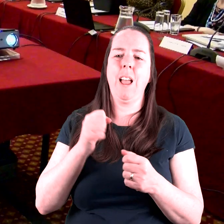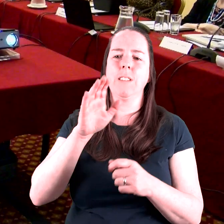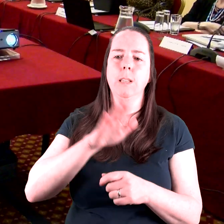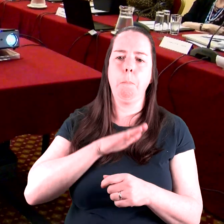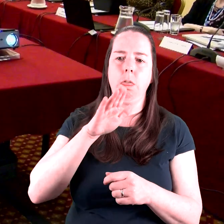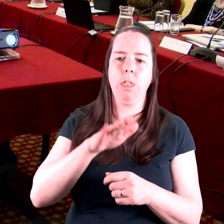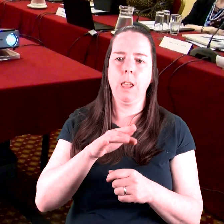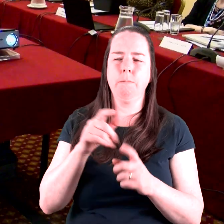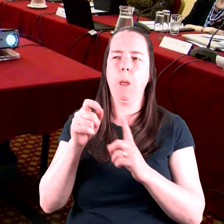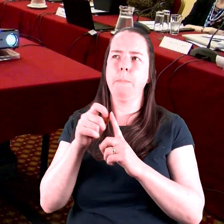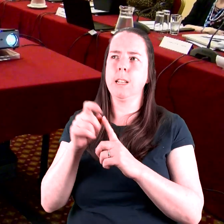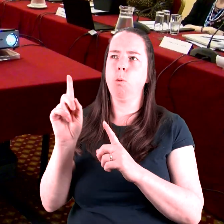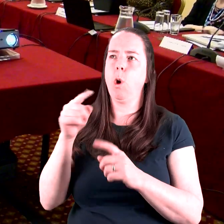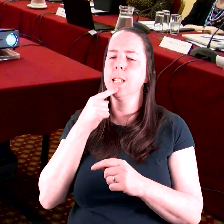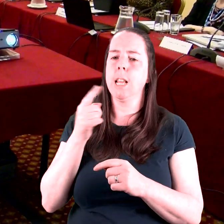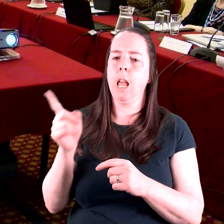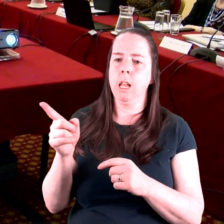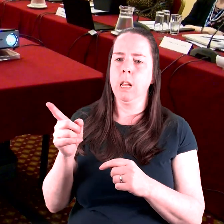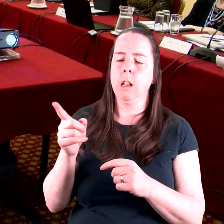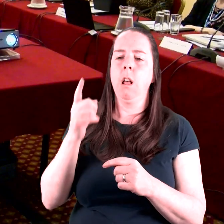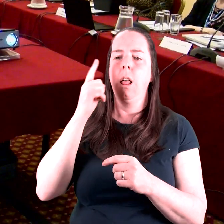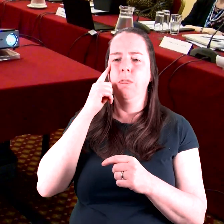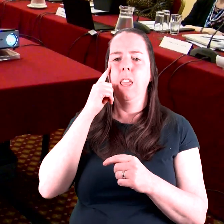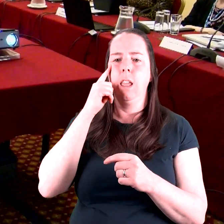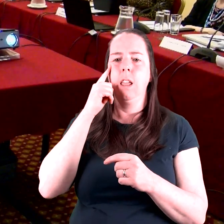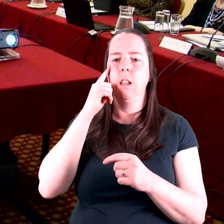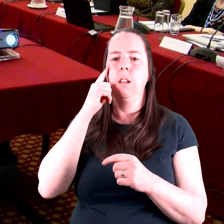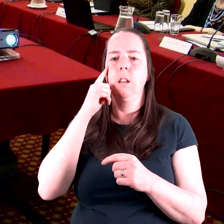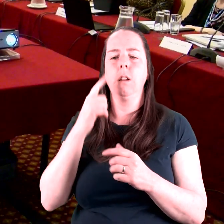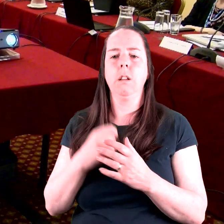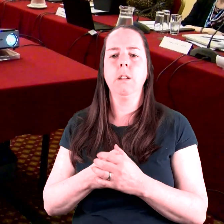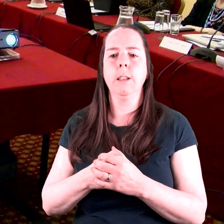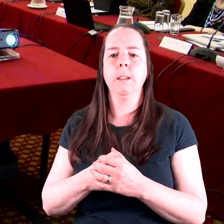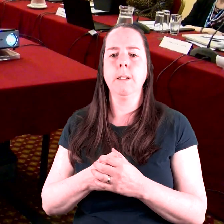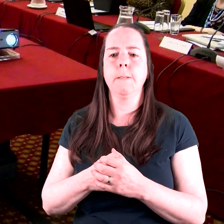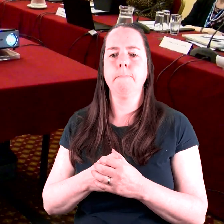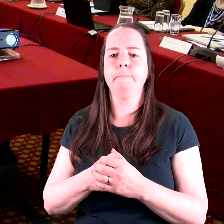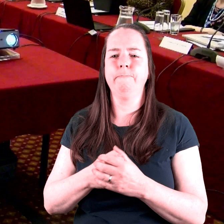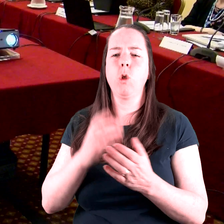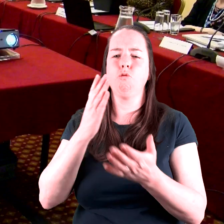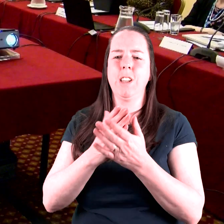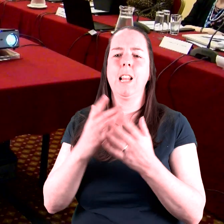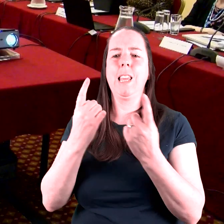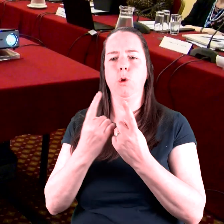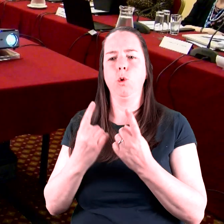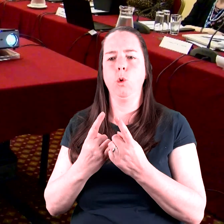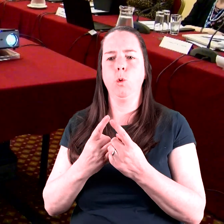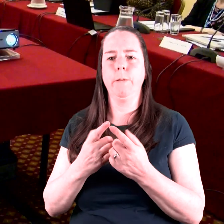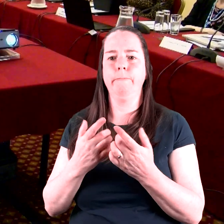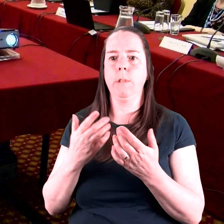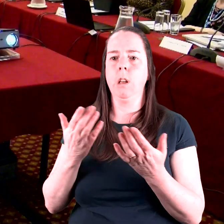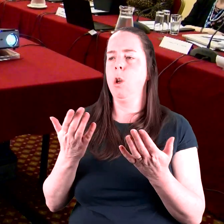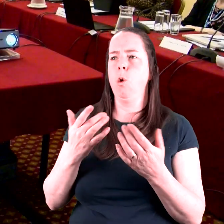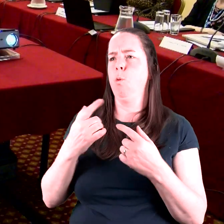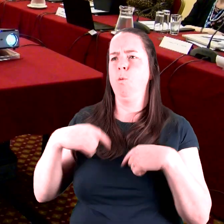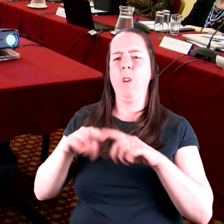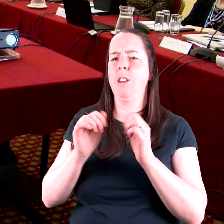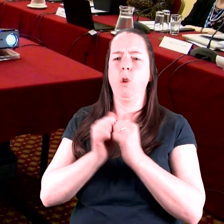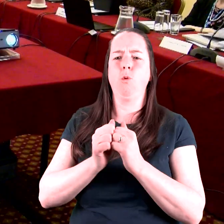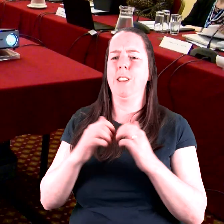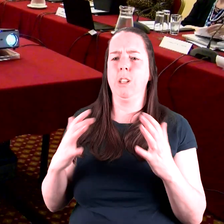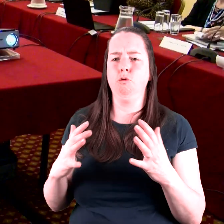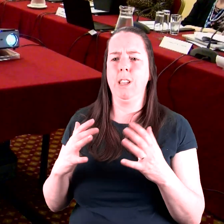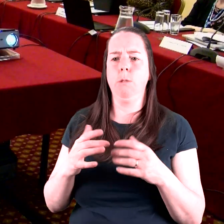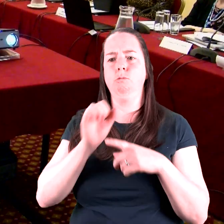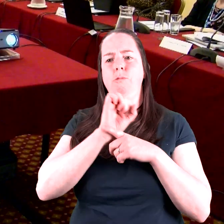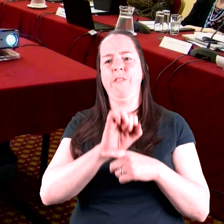Thank you. Yes, I mean, I do have sympathy with what Peter is saying, and I think the real issue, I mean, clearly we're